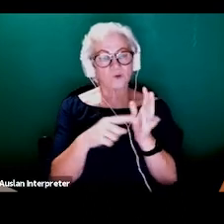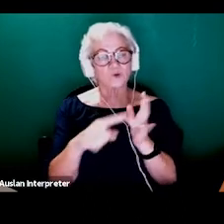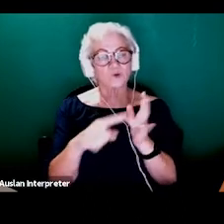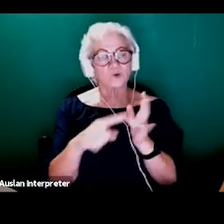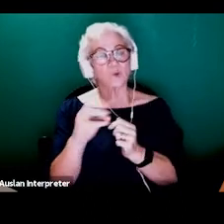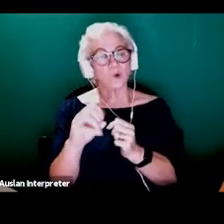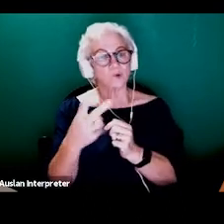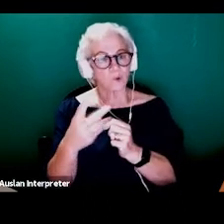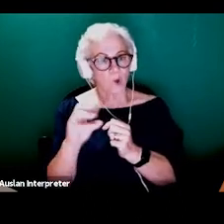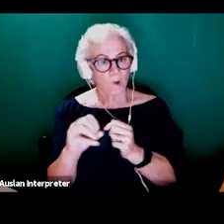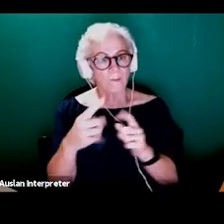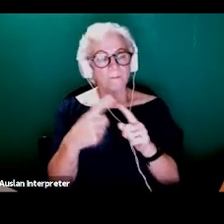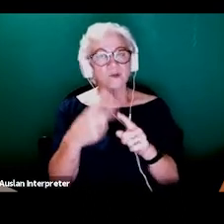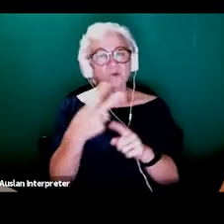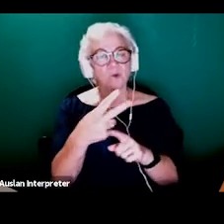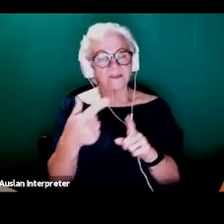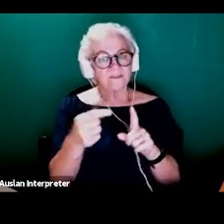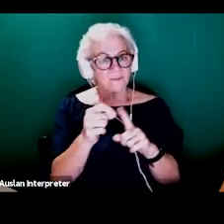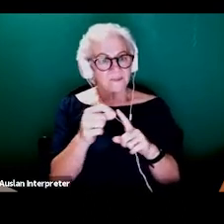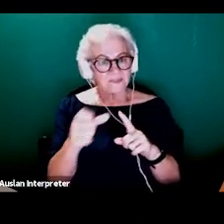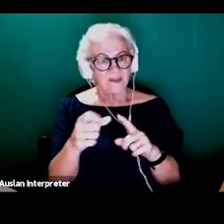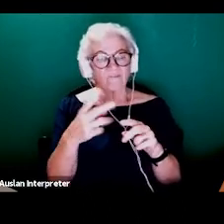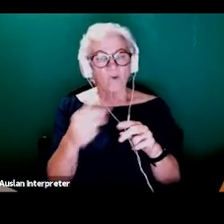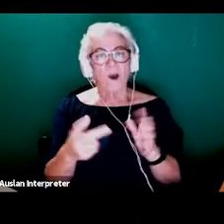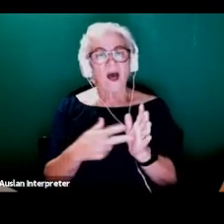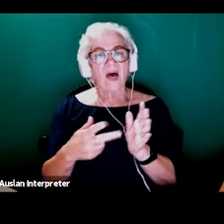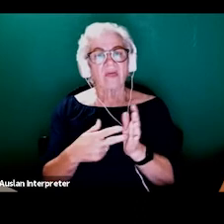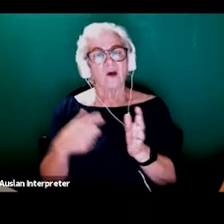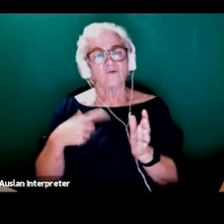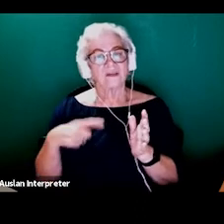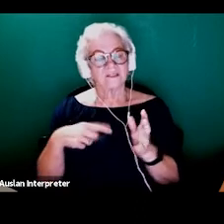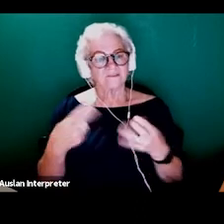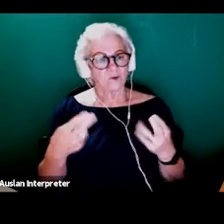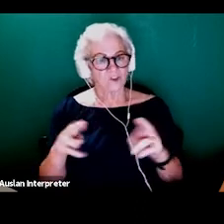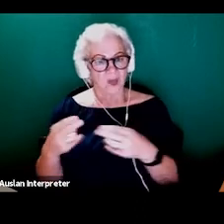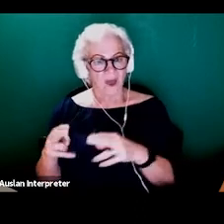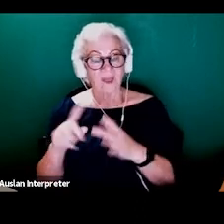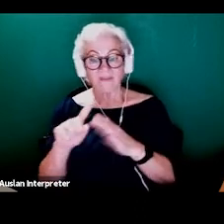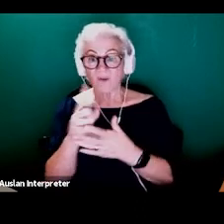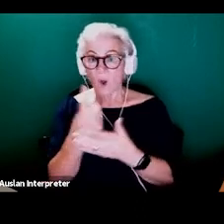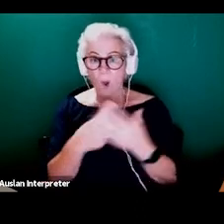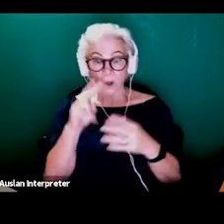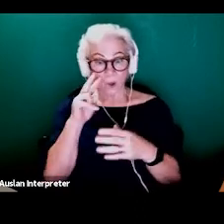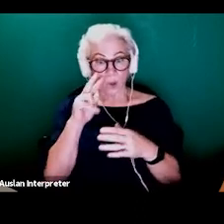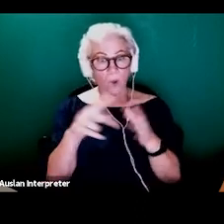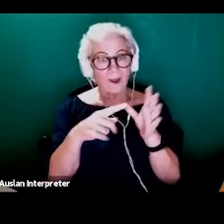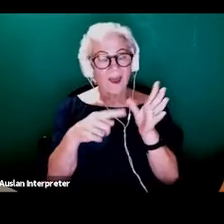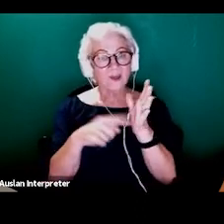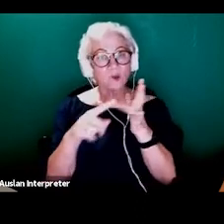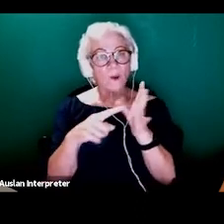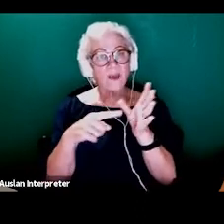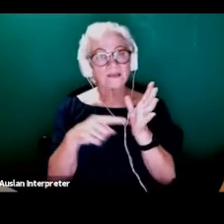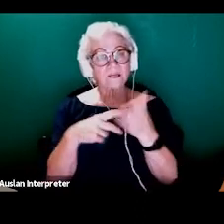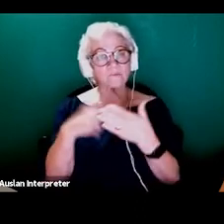2020, and 27% of other cause deaths. If we only look at the OAT program in prison,